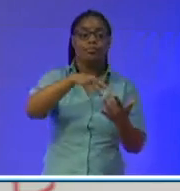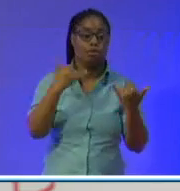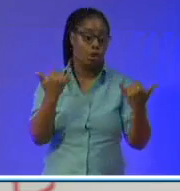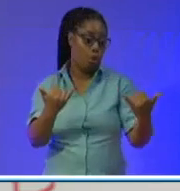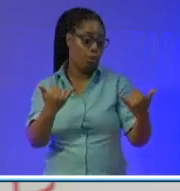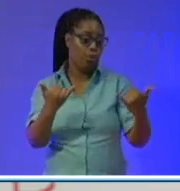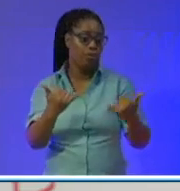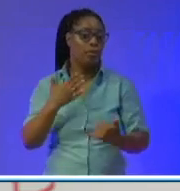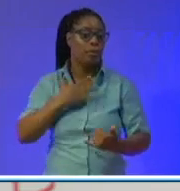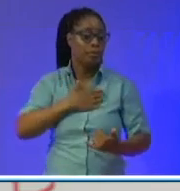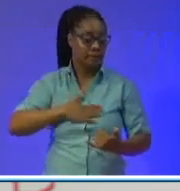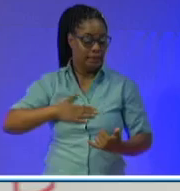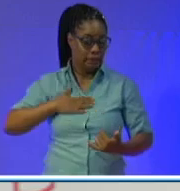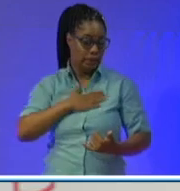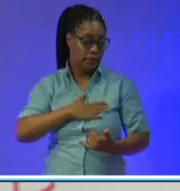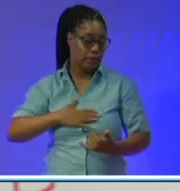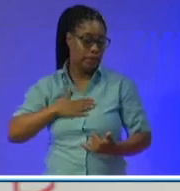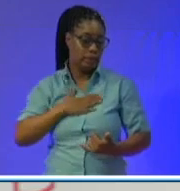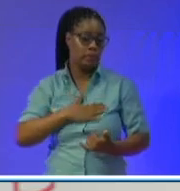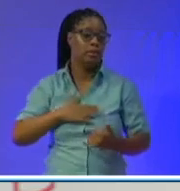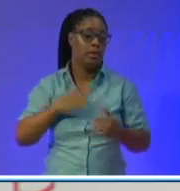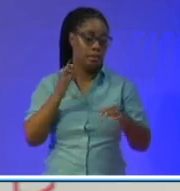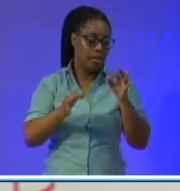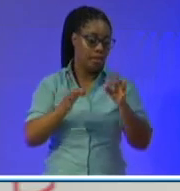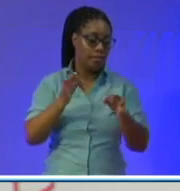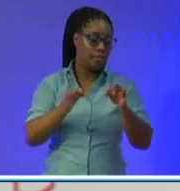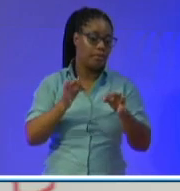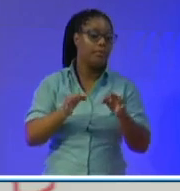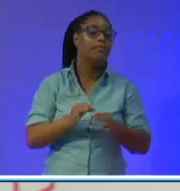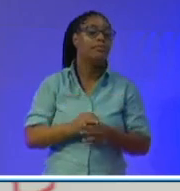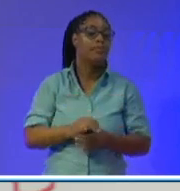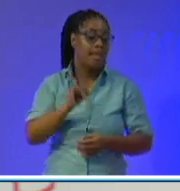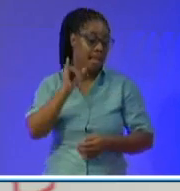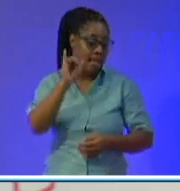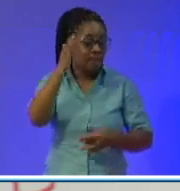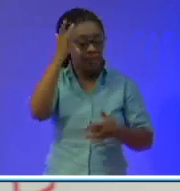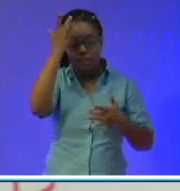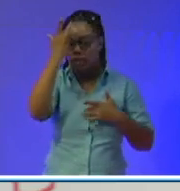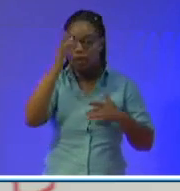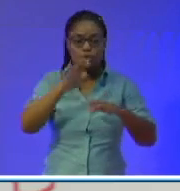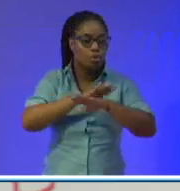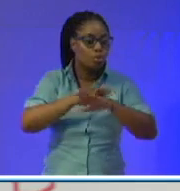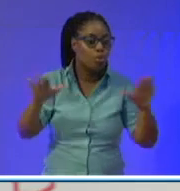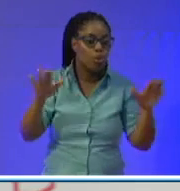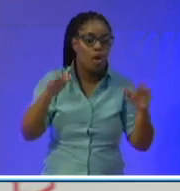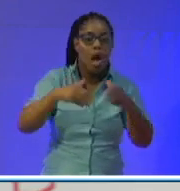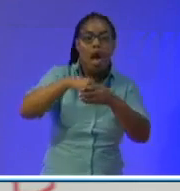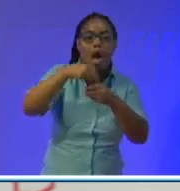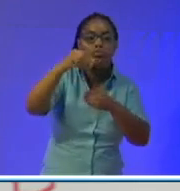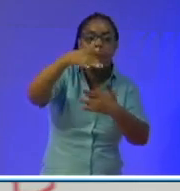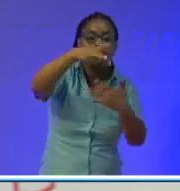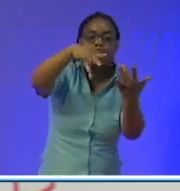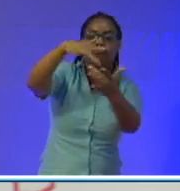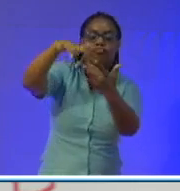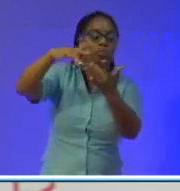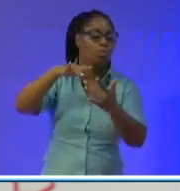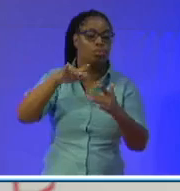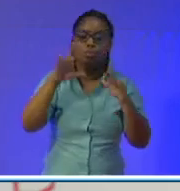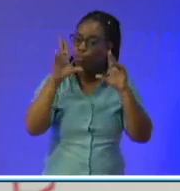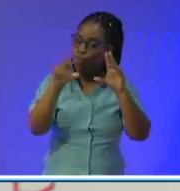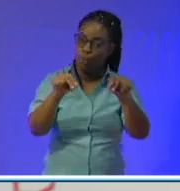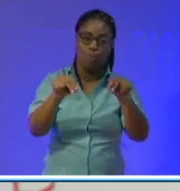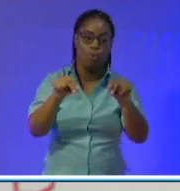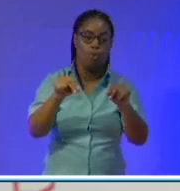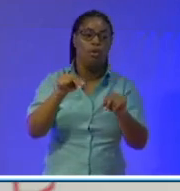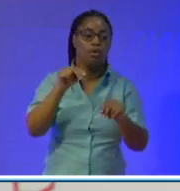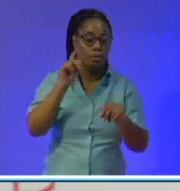the overcrowding of spaces in the first place, and if a space appears crowded, then not necessarily going in unless it's,